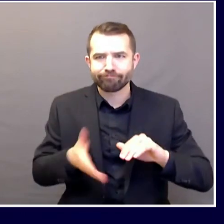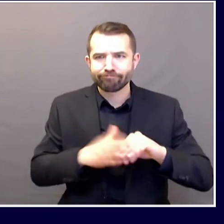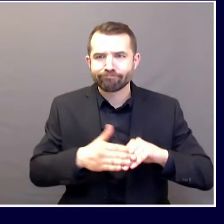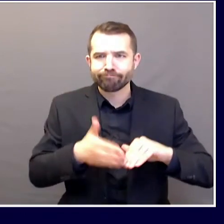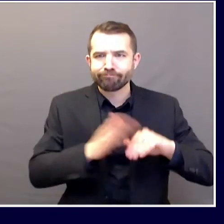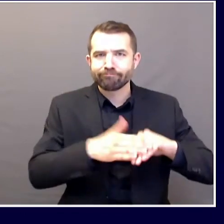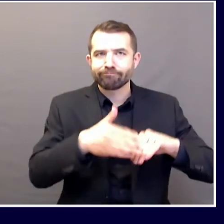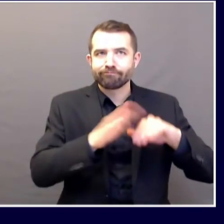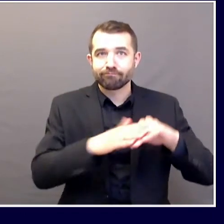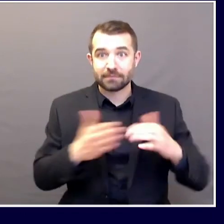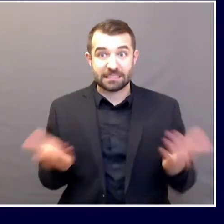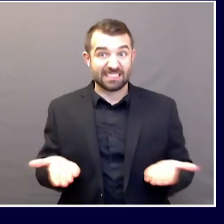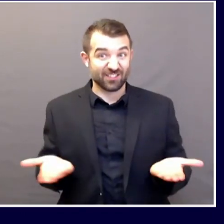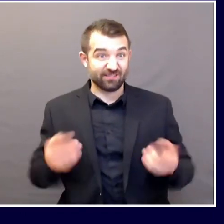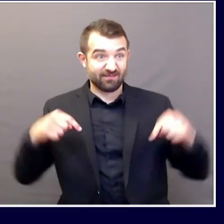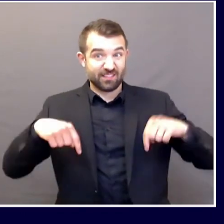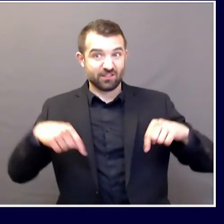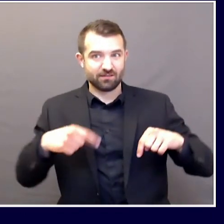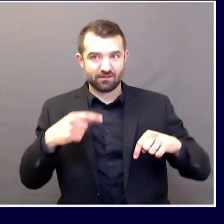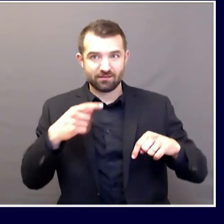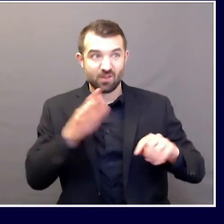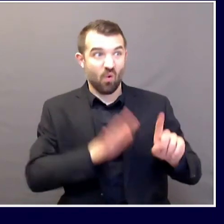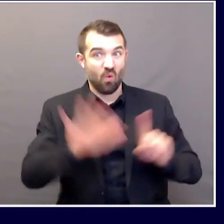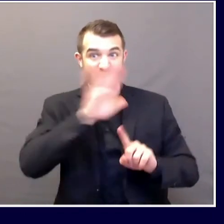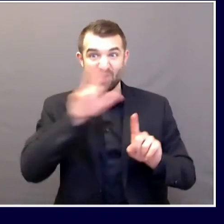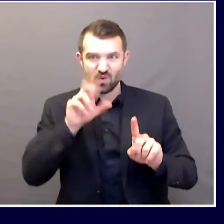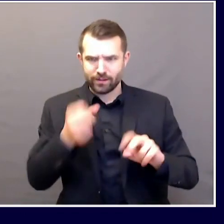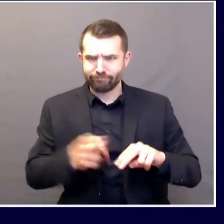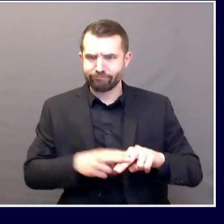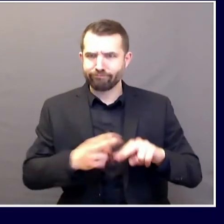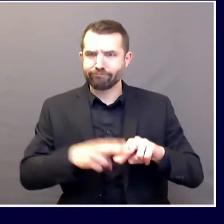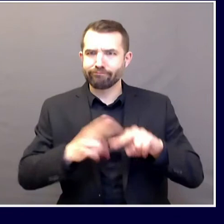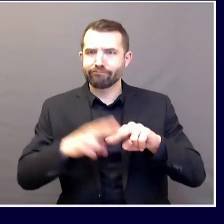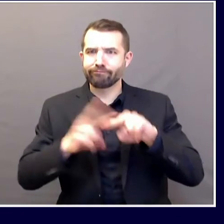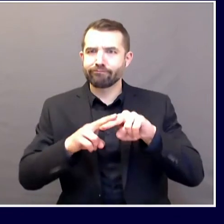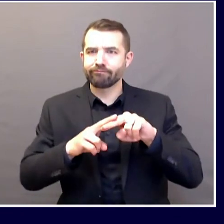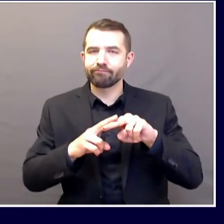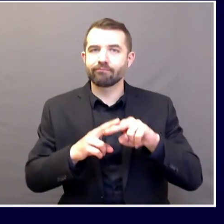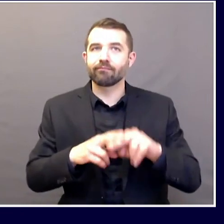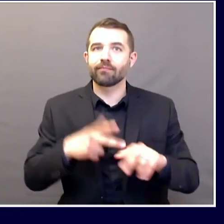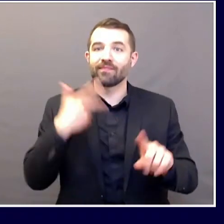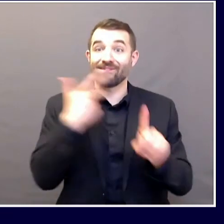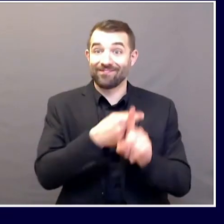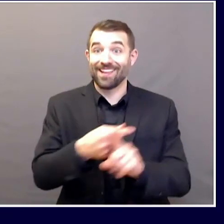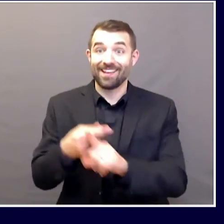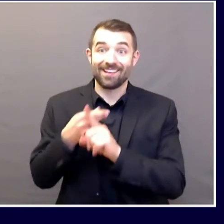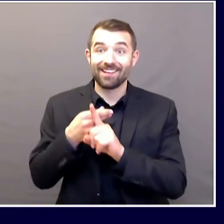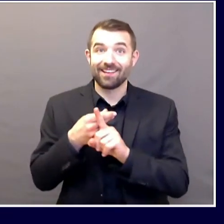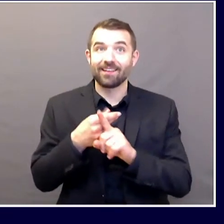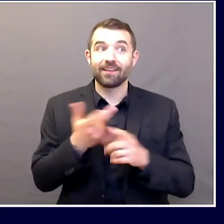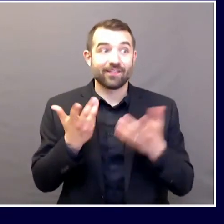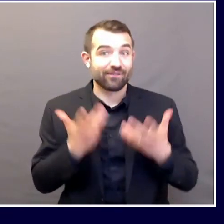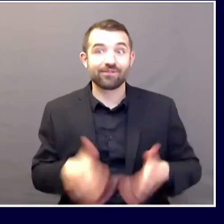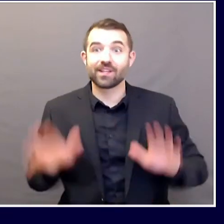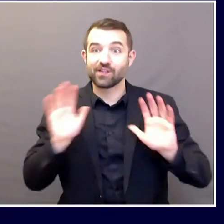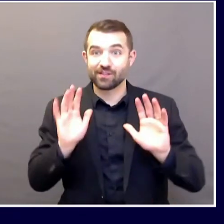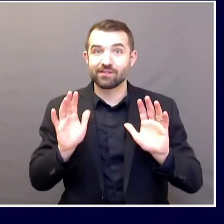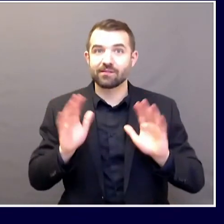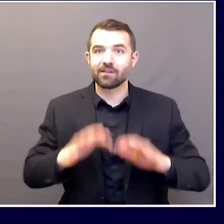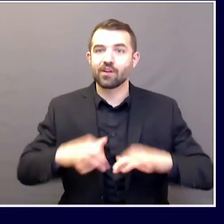country, getting vaccinated is a concrete thing that you can do to help keep folks in your community